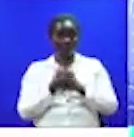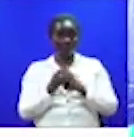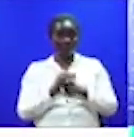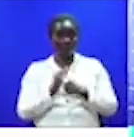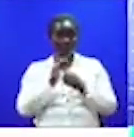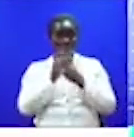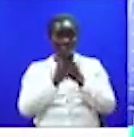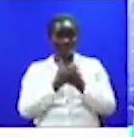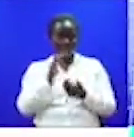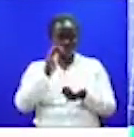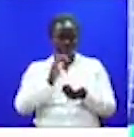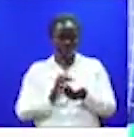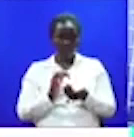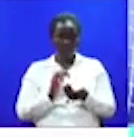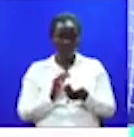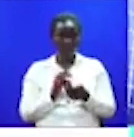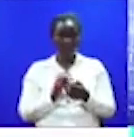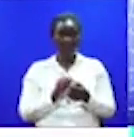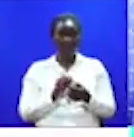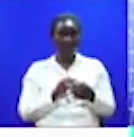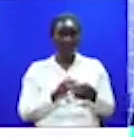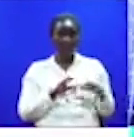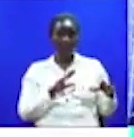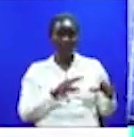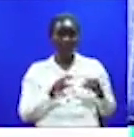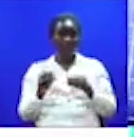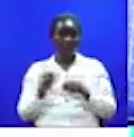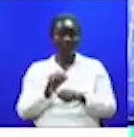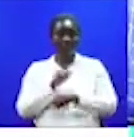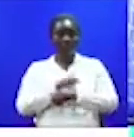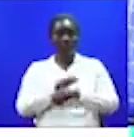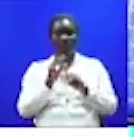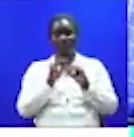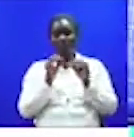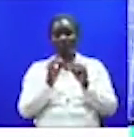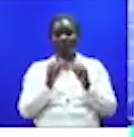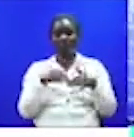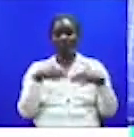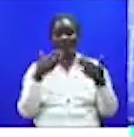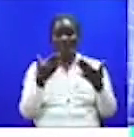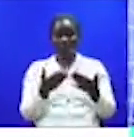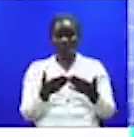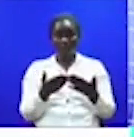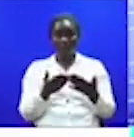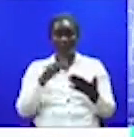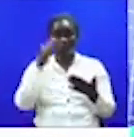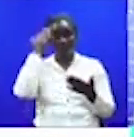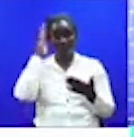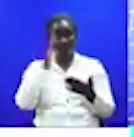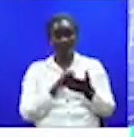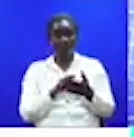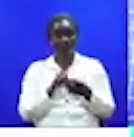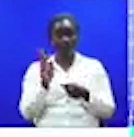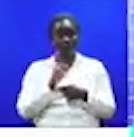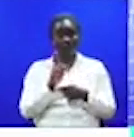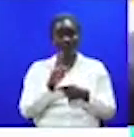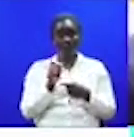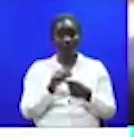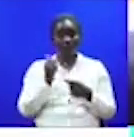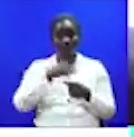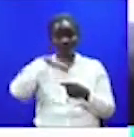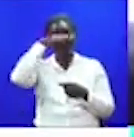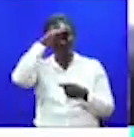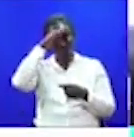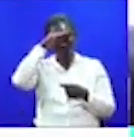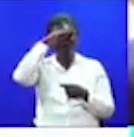airanire nsere rero bana bari gutye school singe njyo gorito abana rero banyarire ko baba kumanyanga bari gutumiye birewa